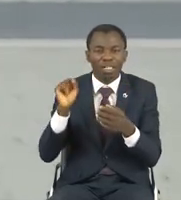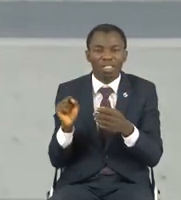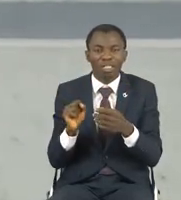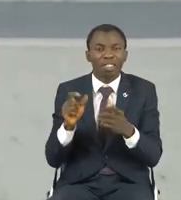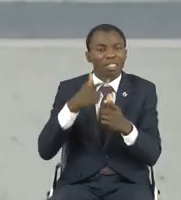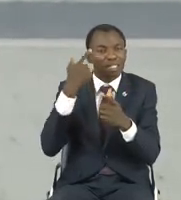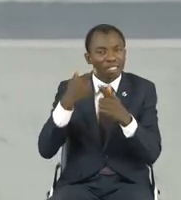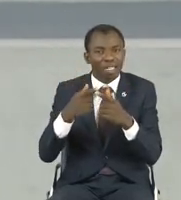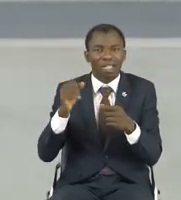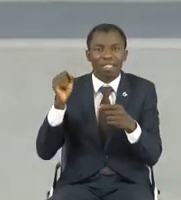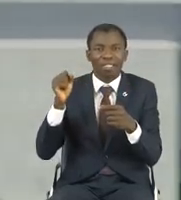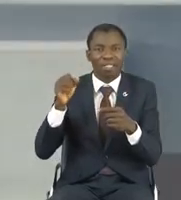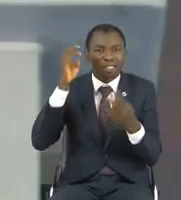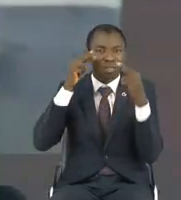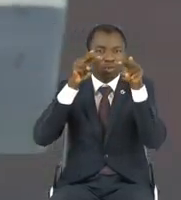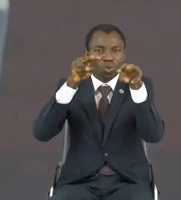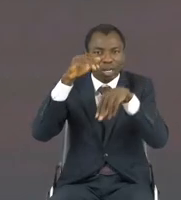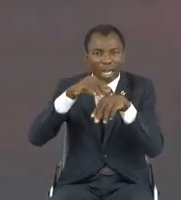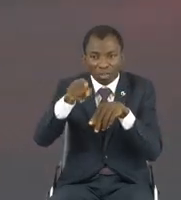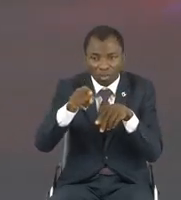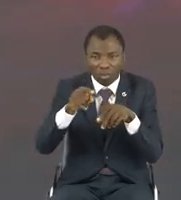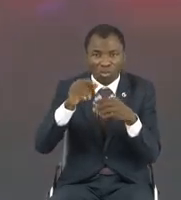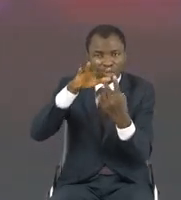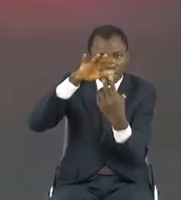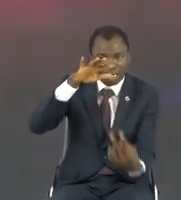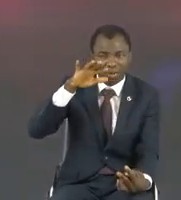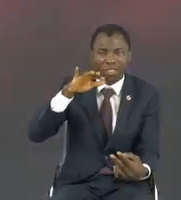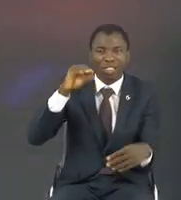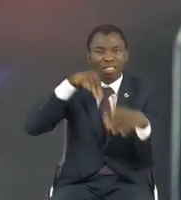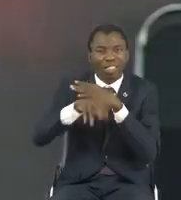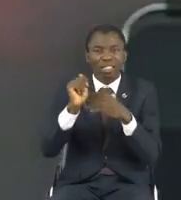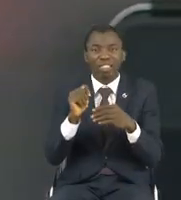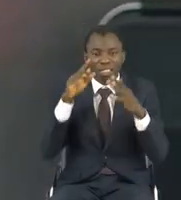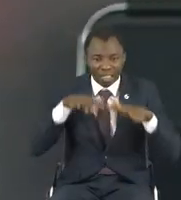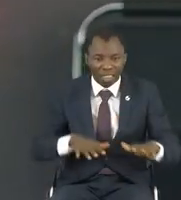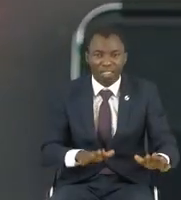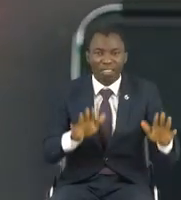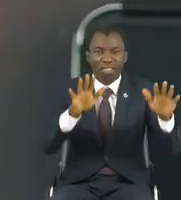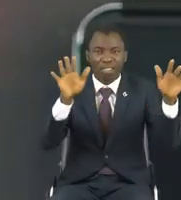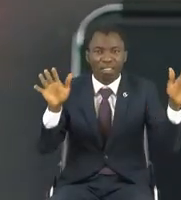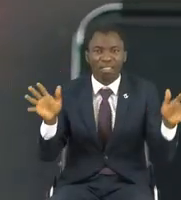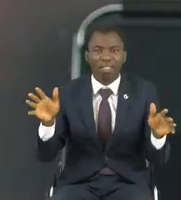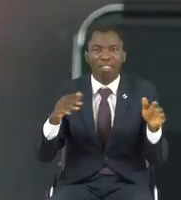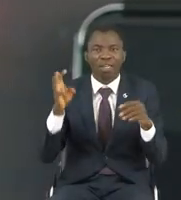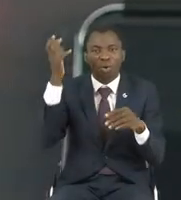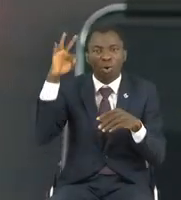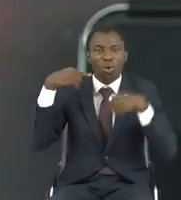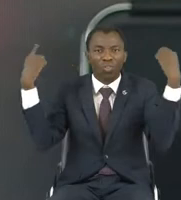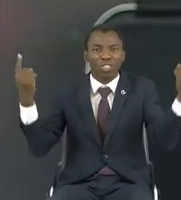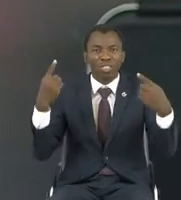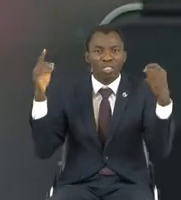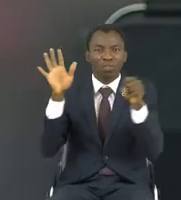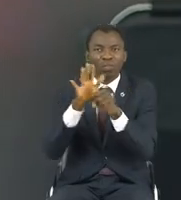then looking at you, drowning in the sea of sinfulness,